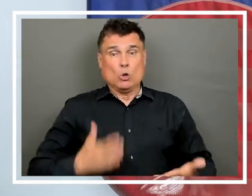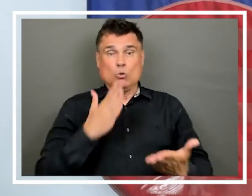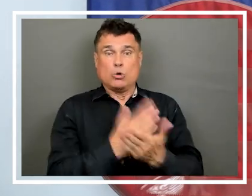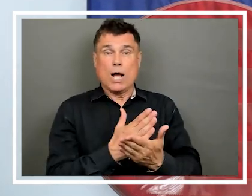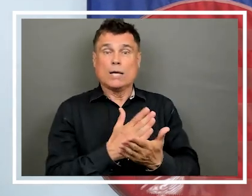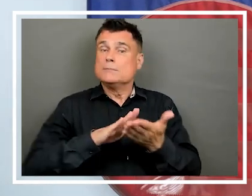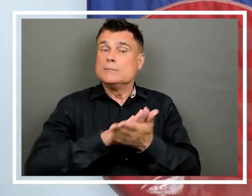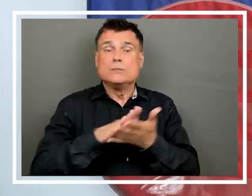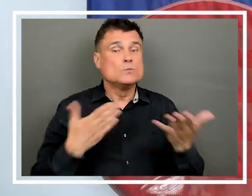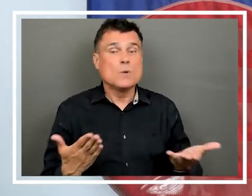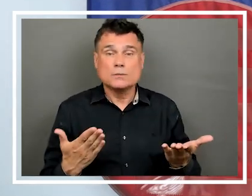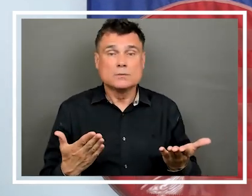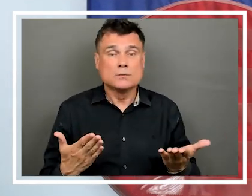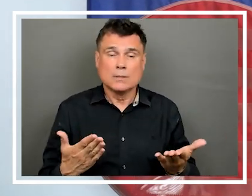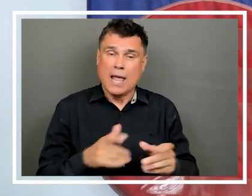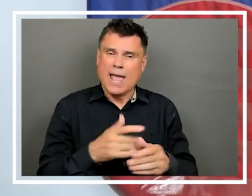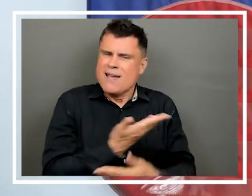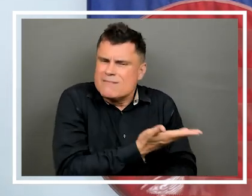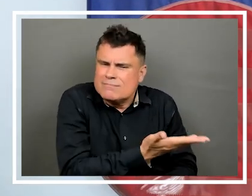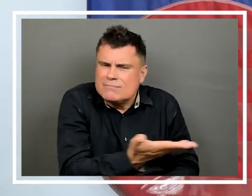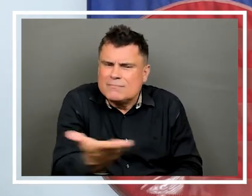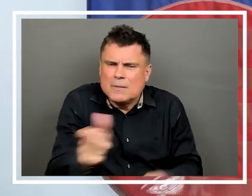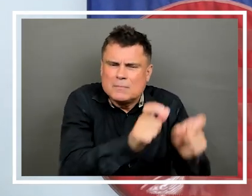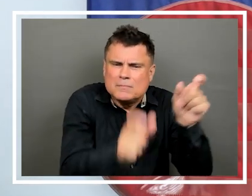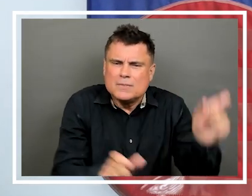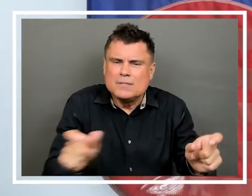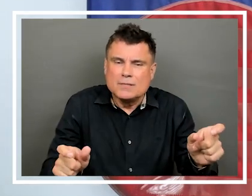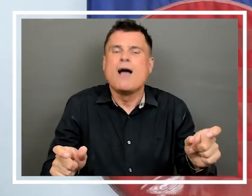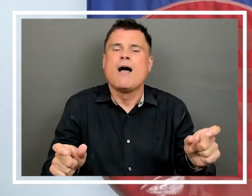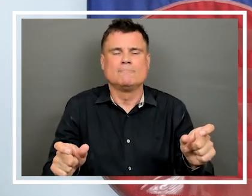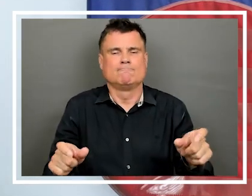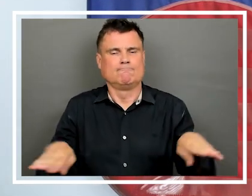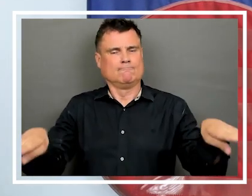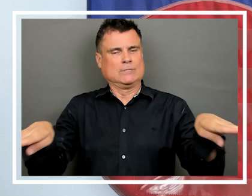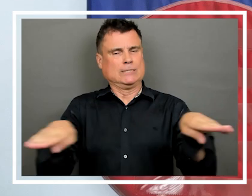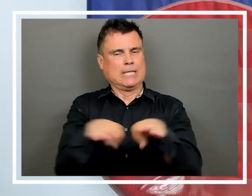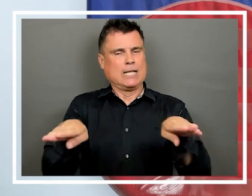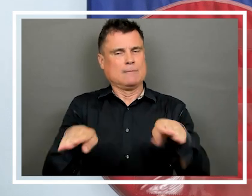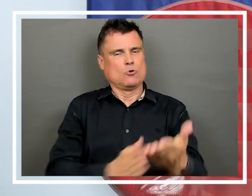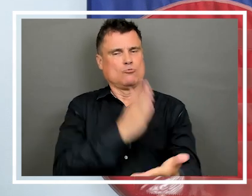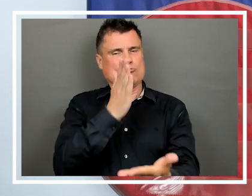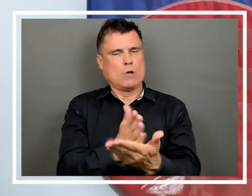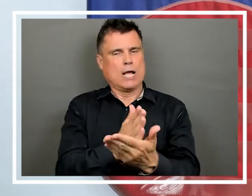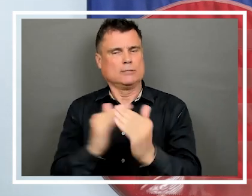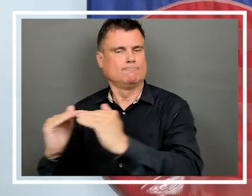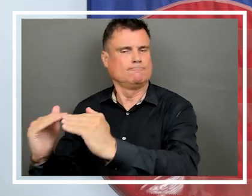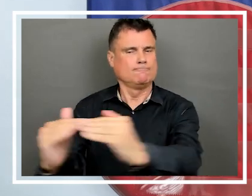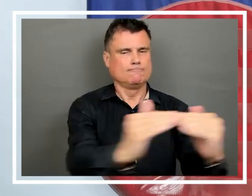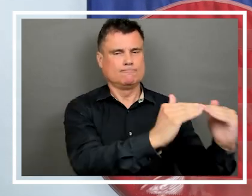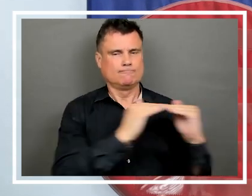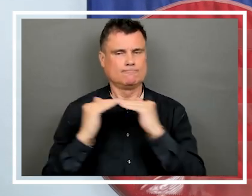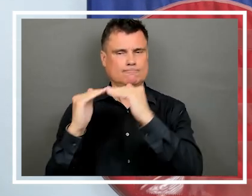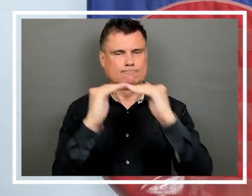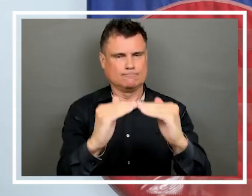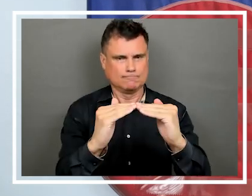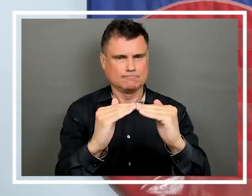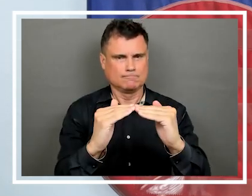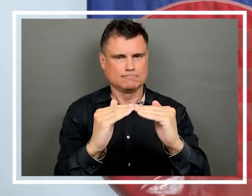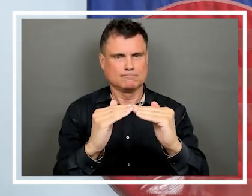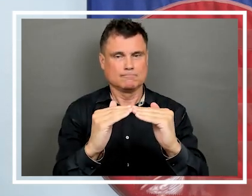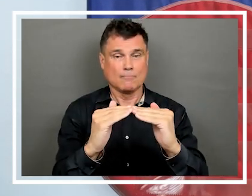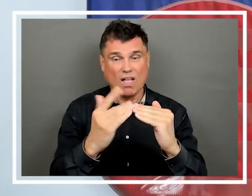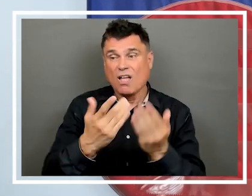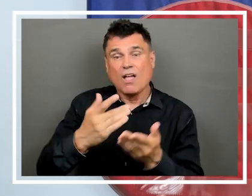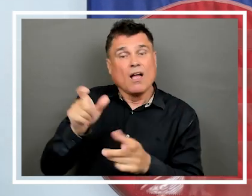For me, a human rights approach means that everyone is afforded the same rights and no one is